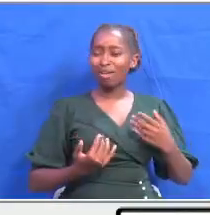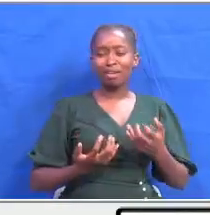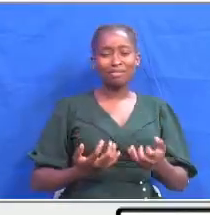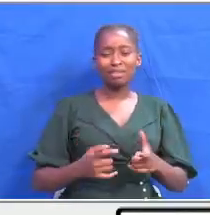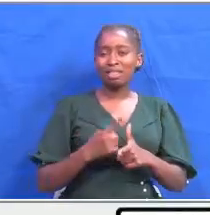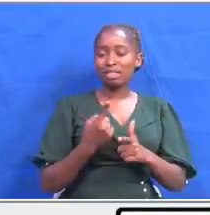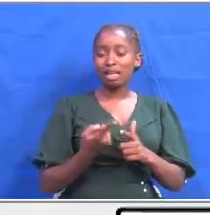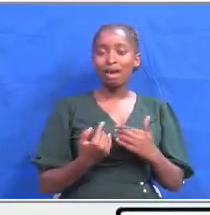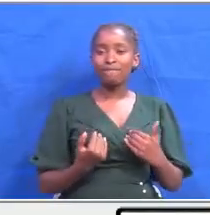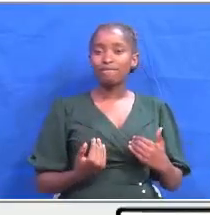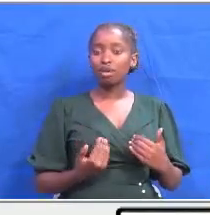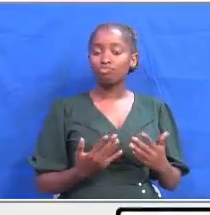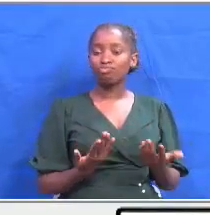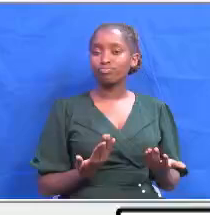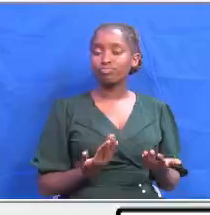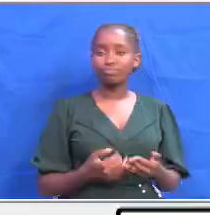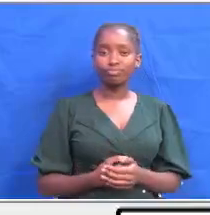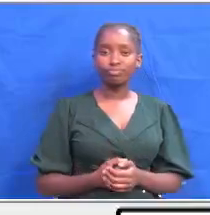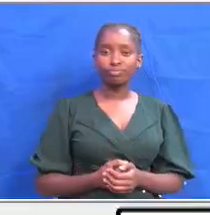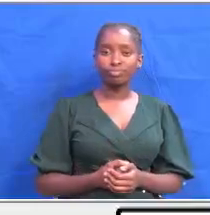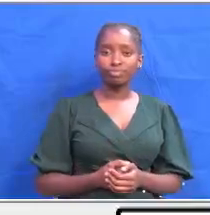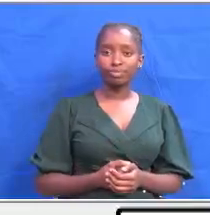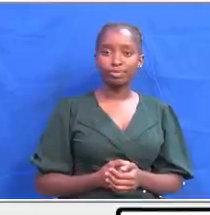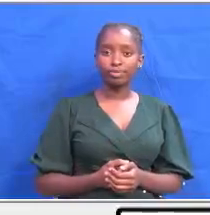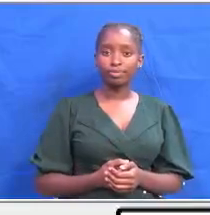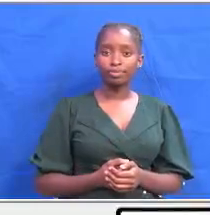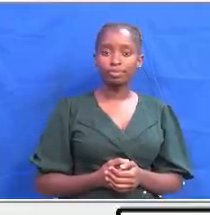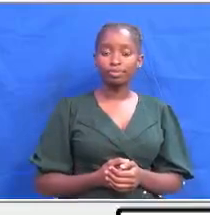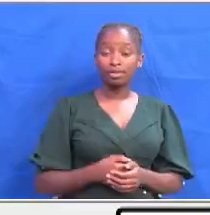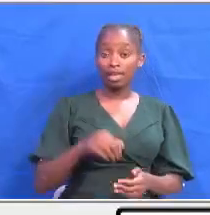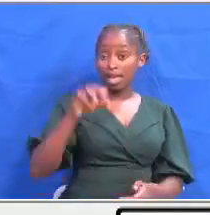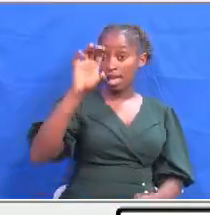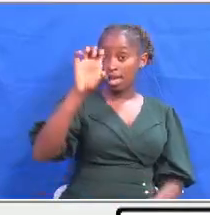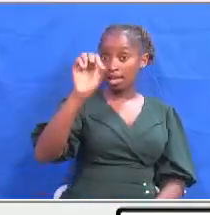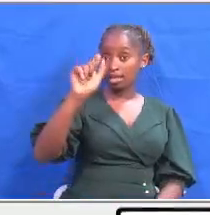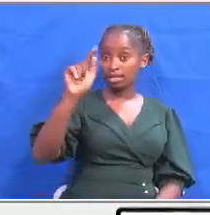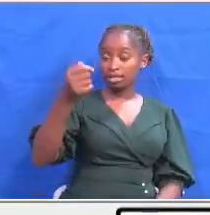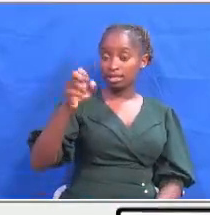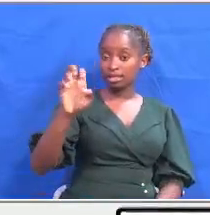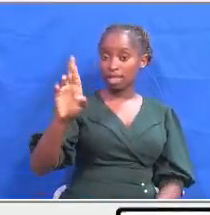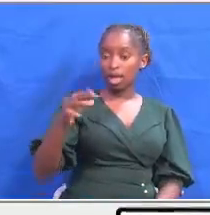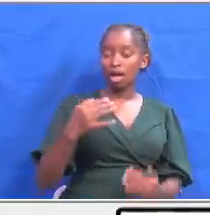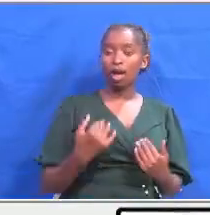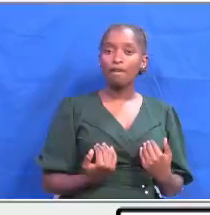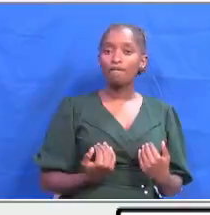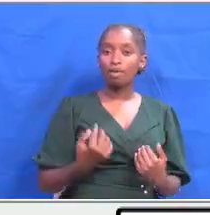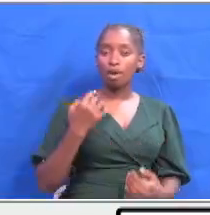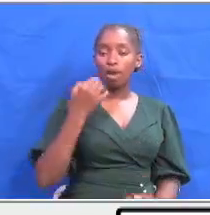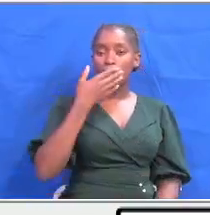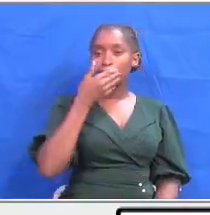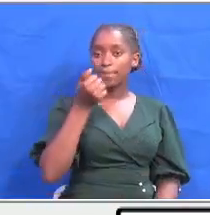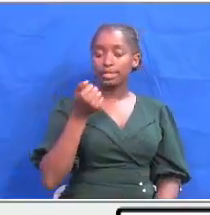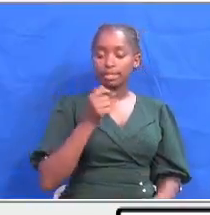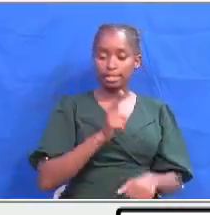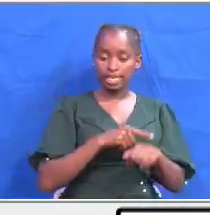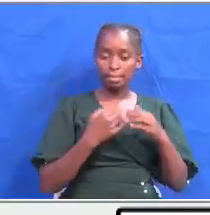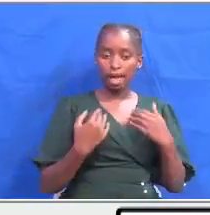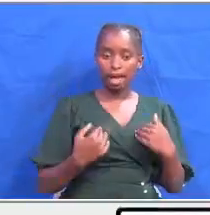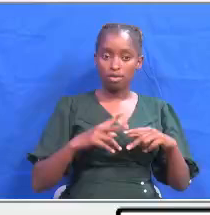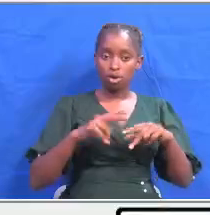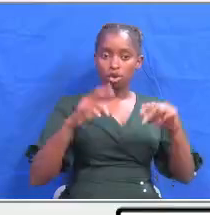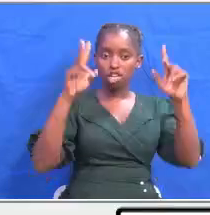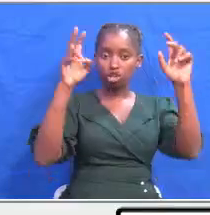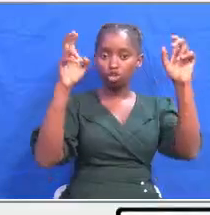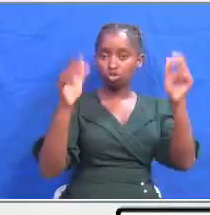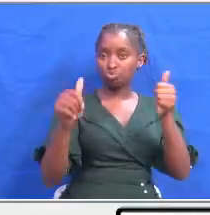the, she's one of, Esther is one of the, Lady Esther is one of the best, by the way, in terms of issues